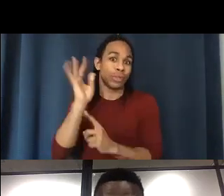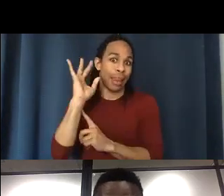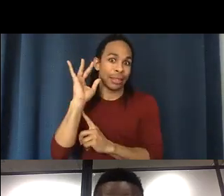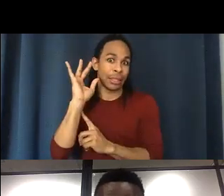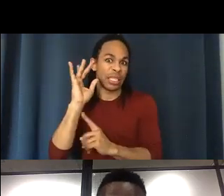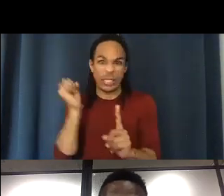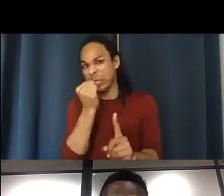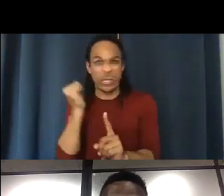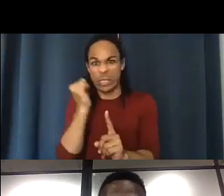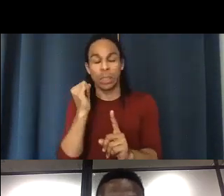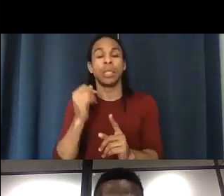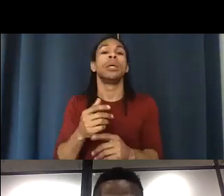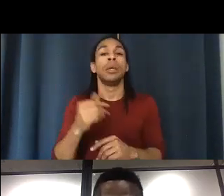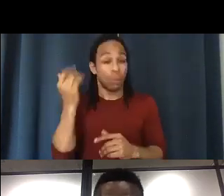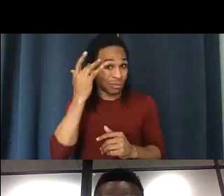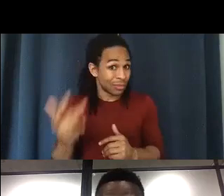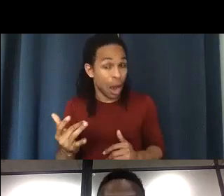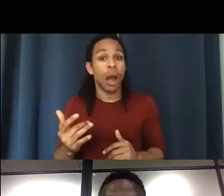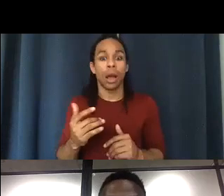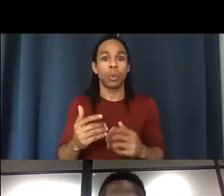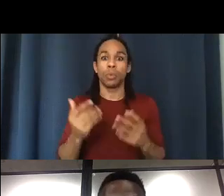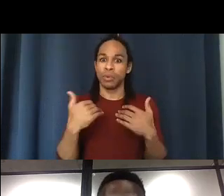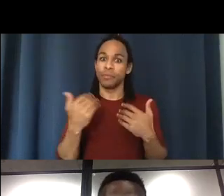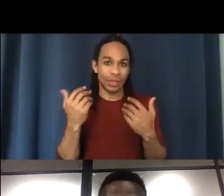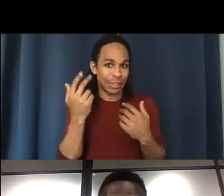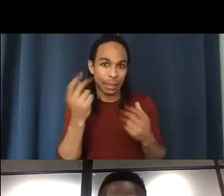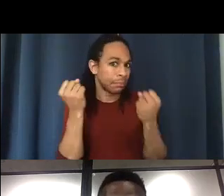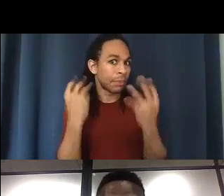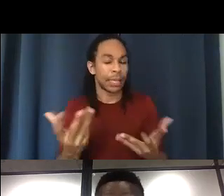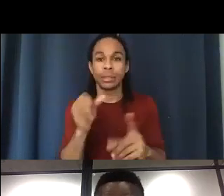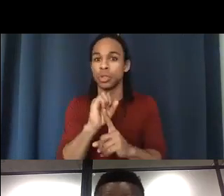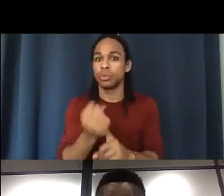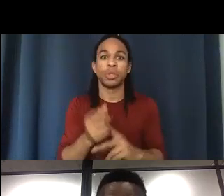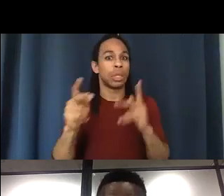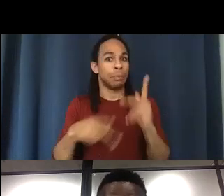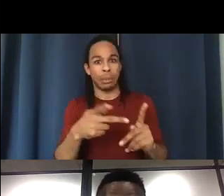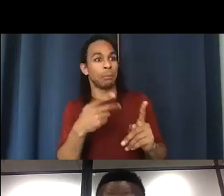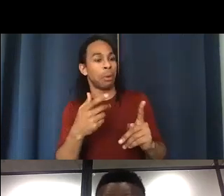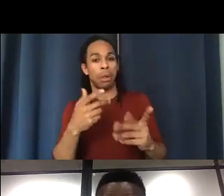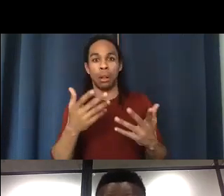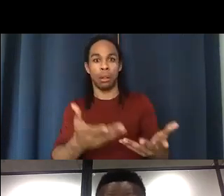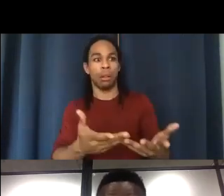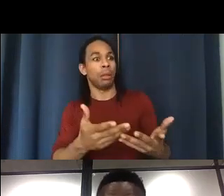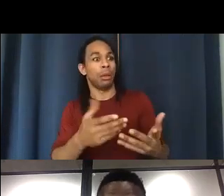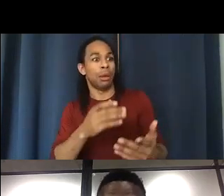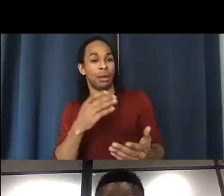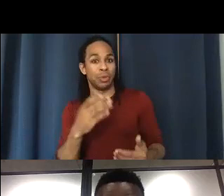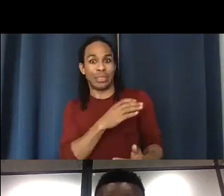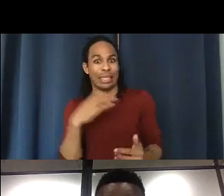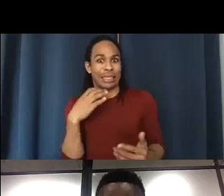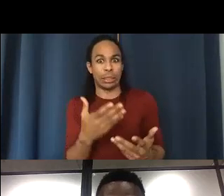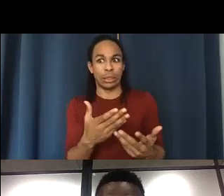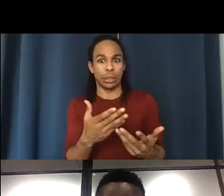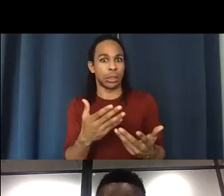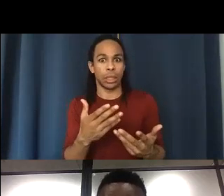enforce regulations and the army, we've seen people being violated, and there are also reports of people